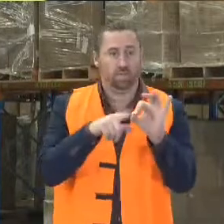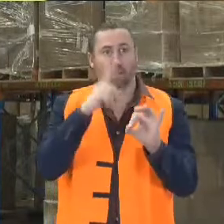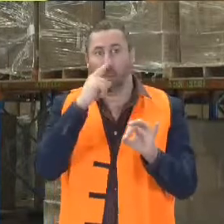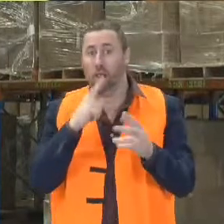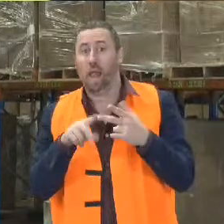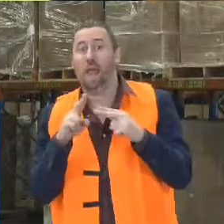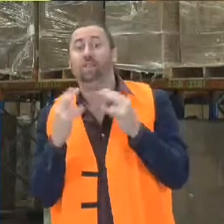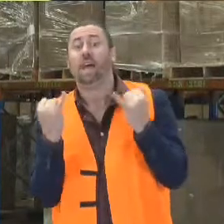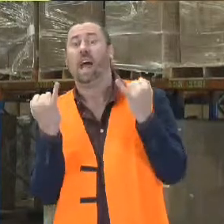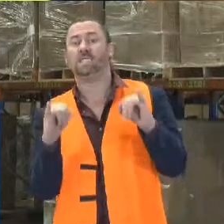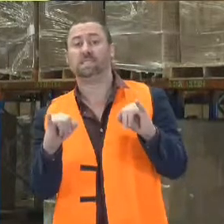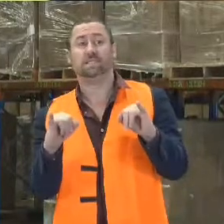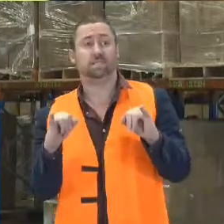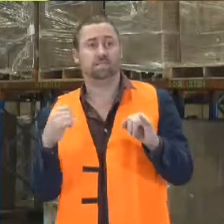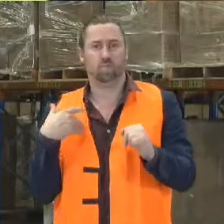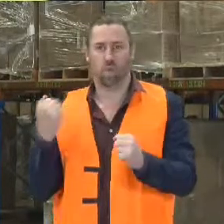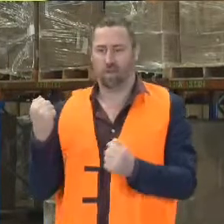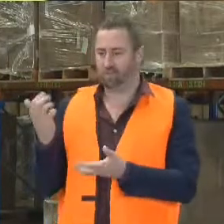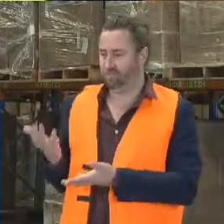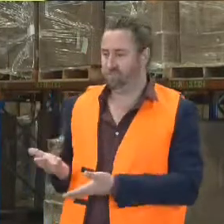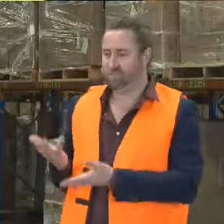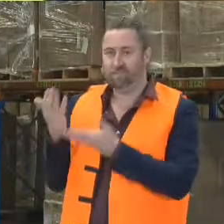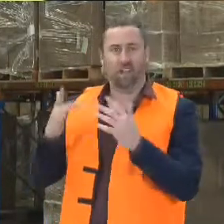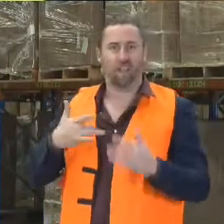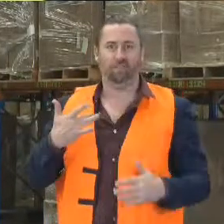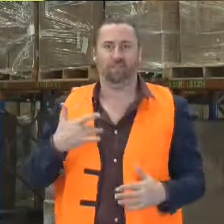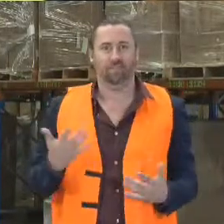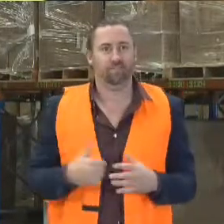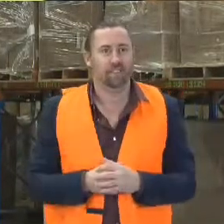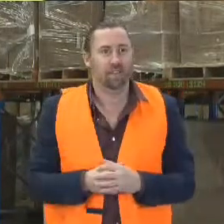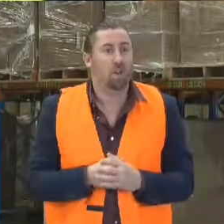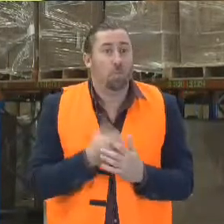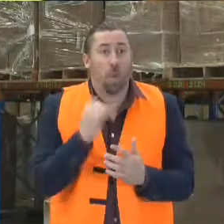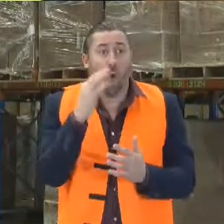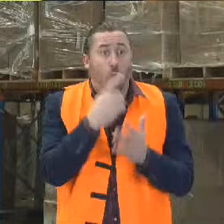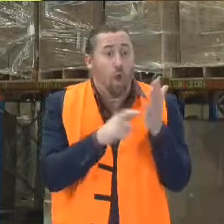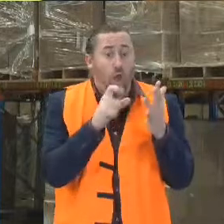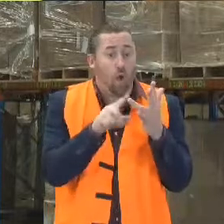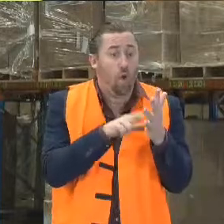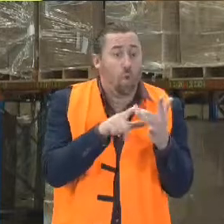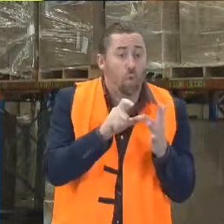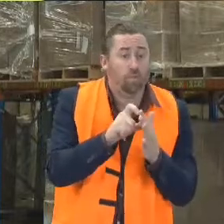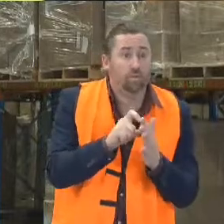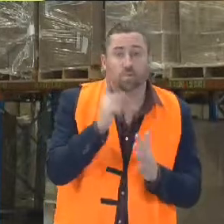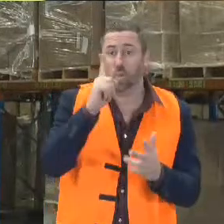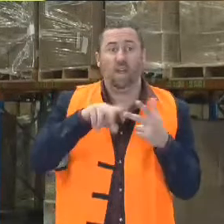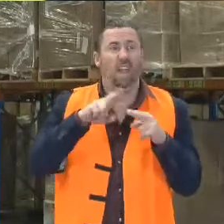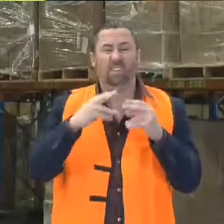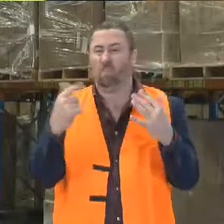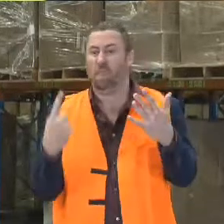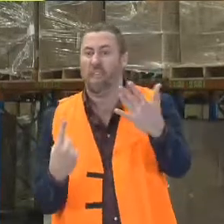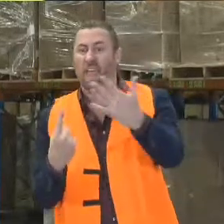ready if there is a COVID outbreak, if there is some other reason why global supply